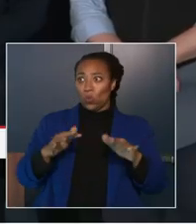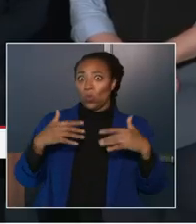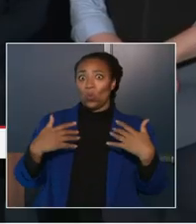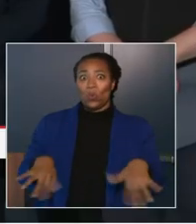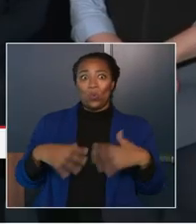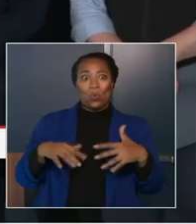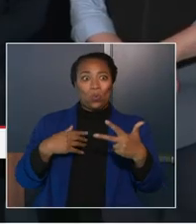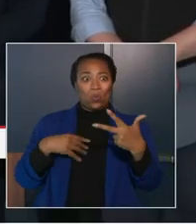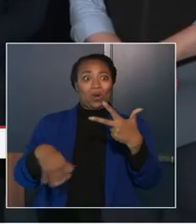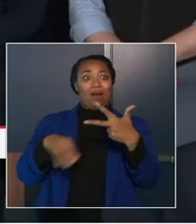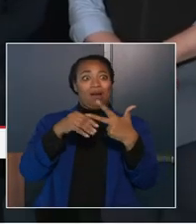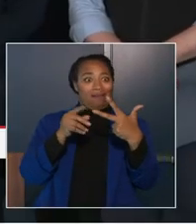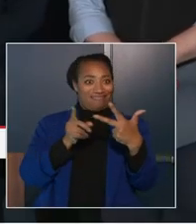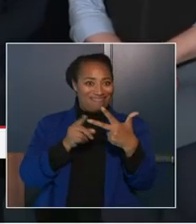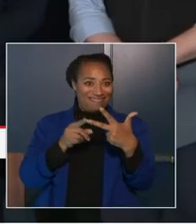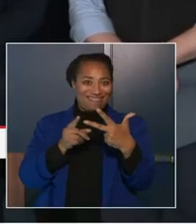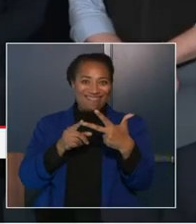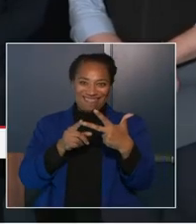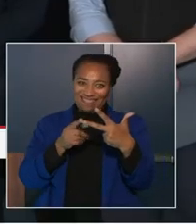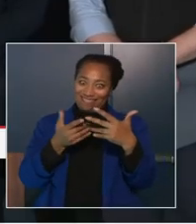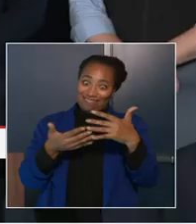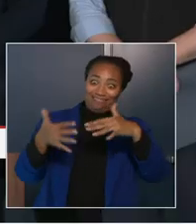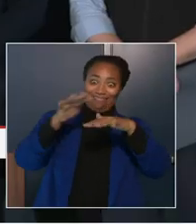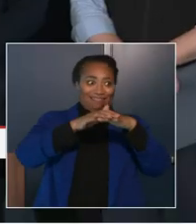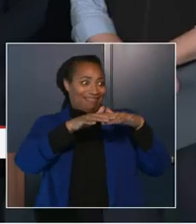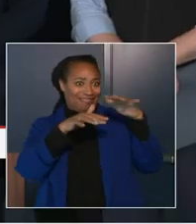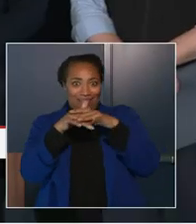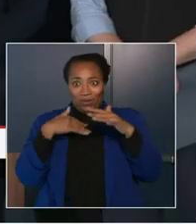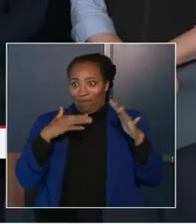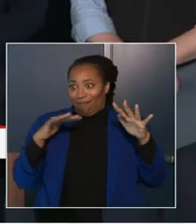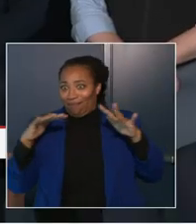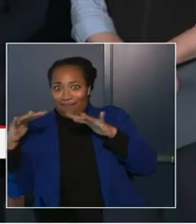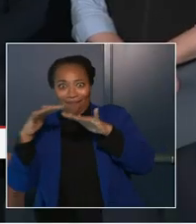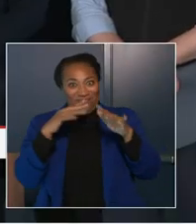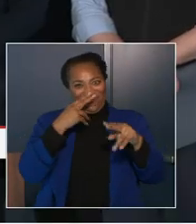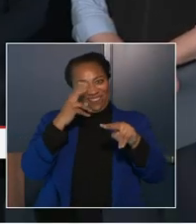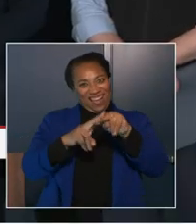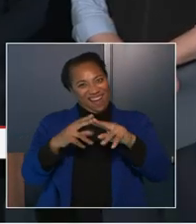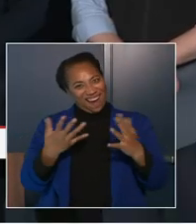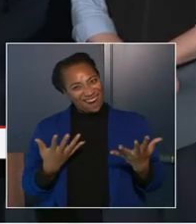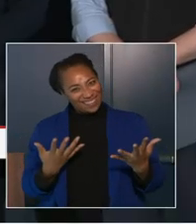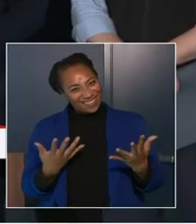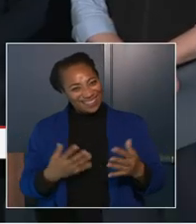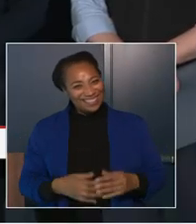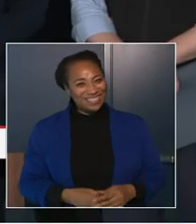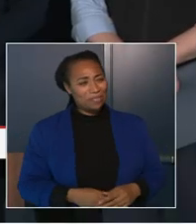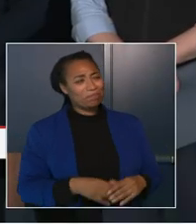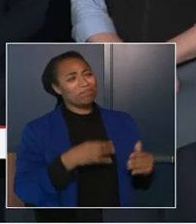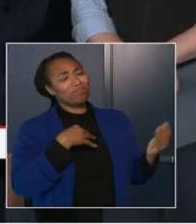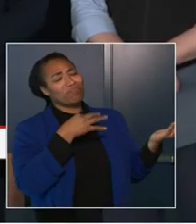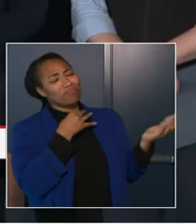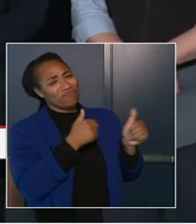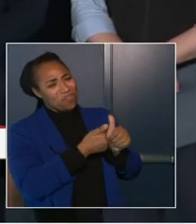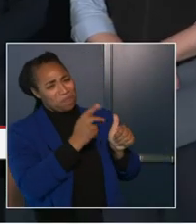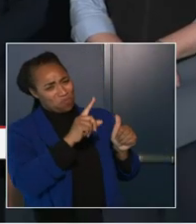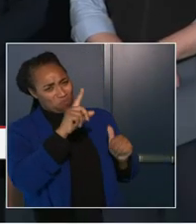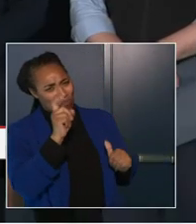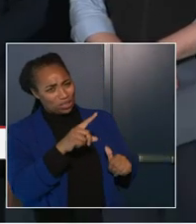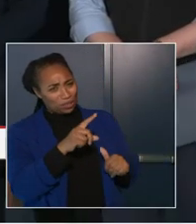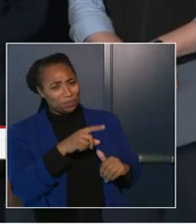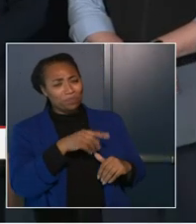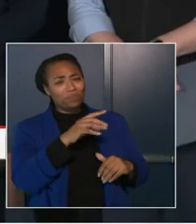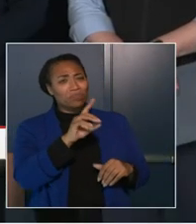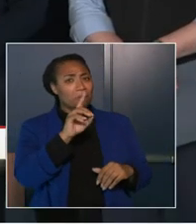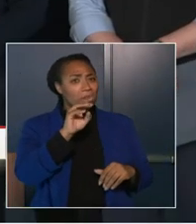wrinkle just for fun. And a quick follow-up. Maryland and Virginia get to draw on federal resources for states